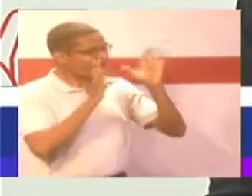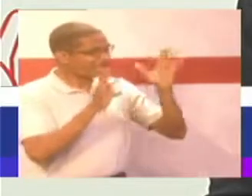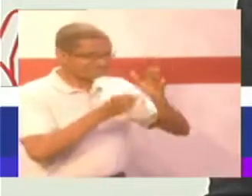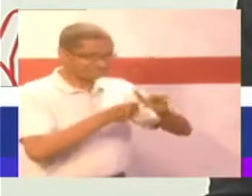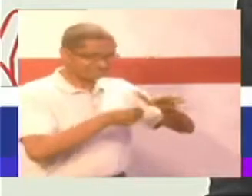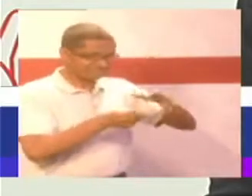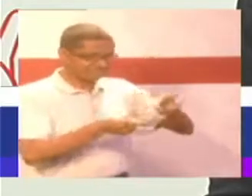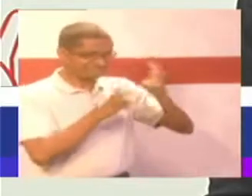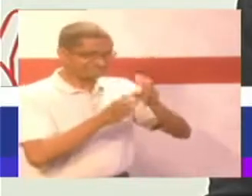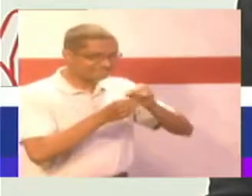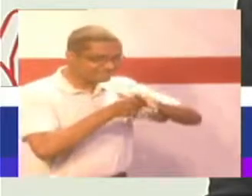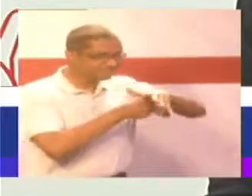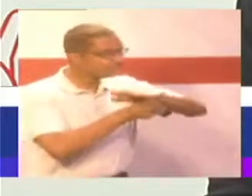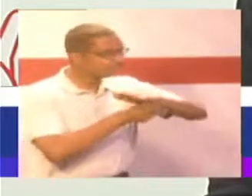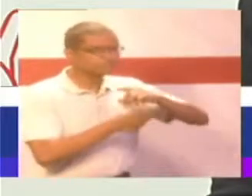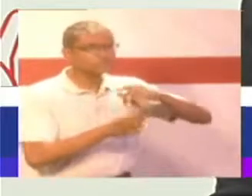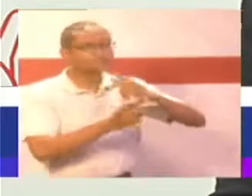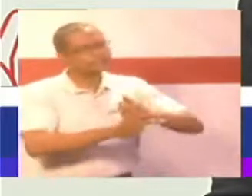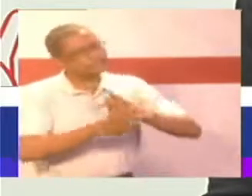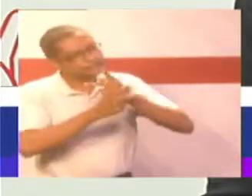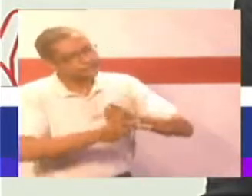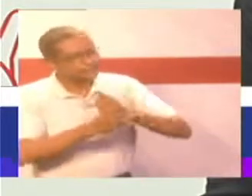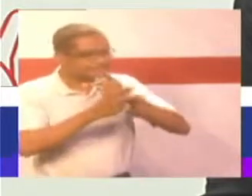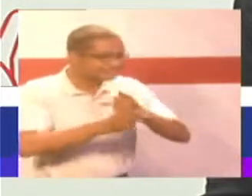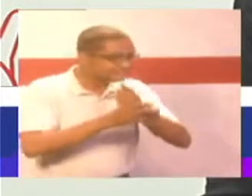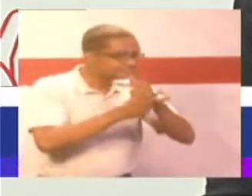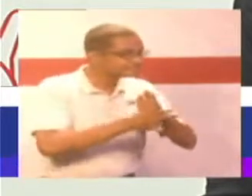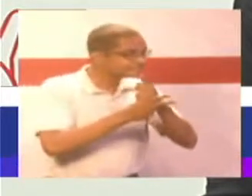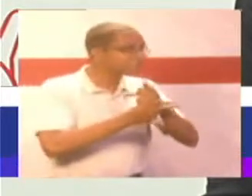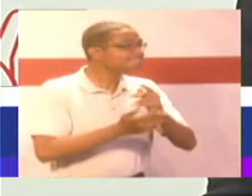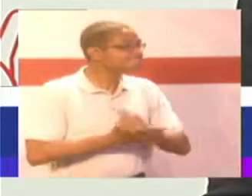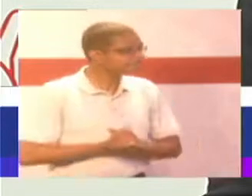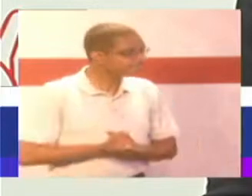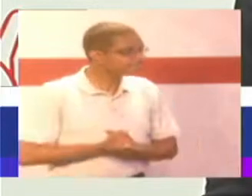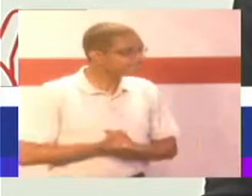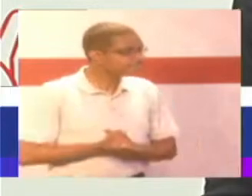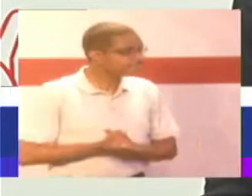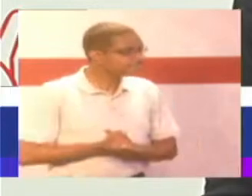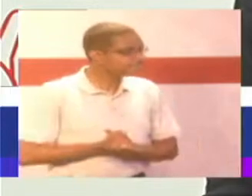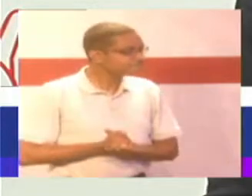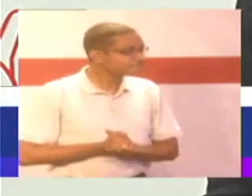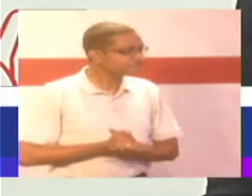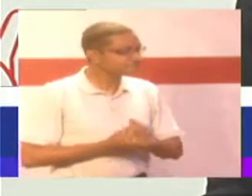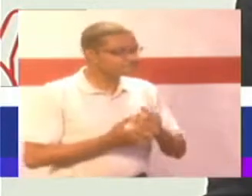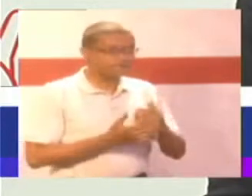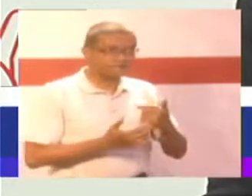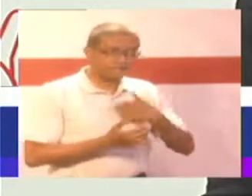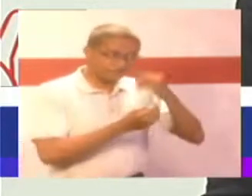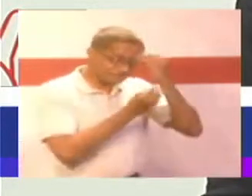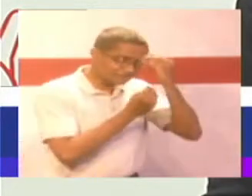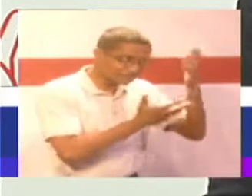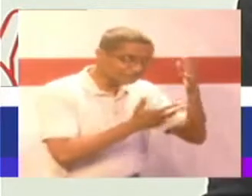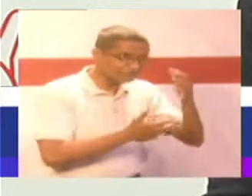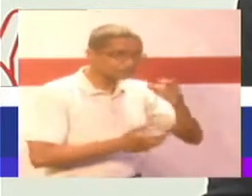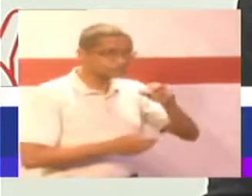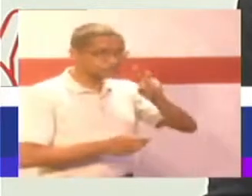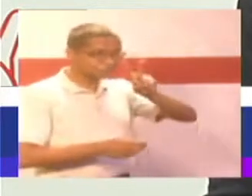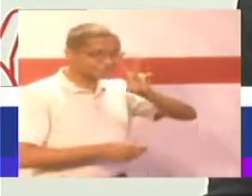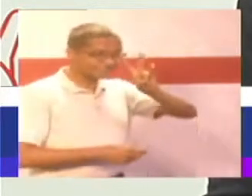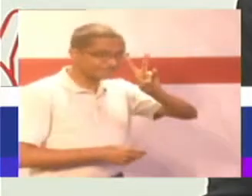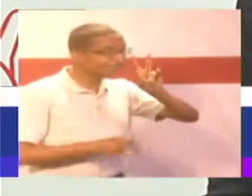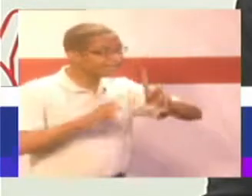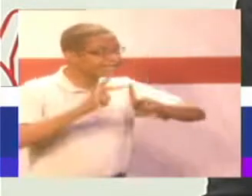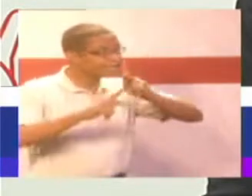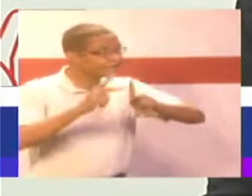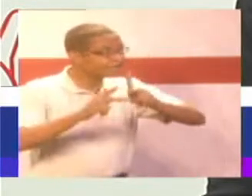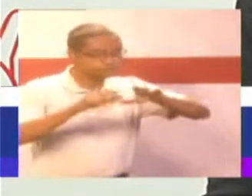patients receive the best level of care prior to transfer. Now, as I said this morning, 9 out of 27 persons who are